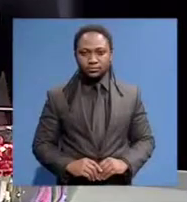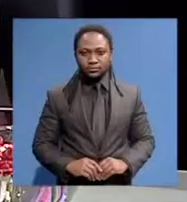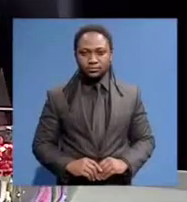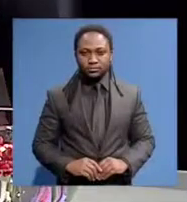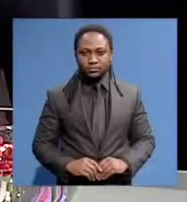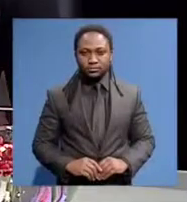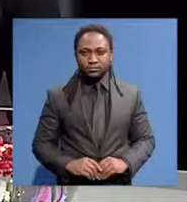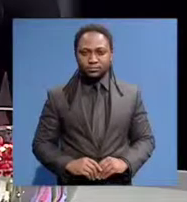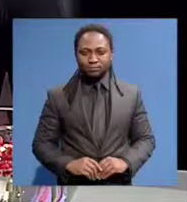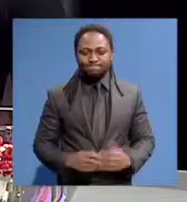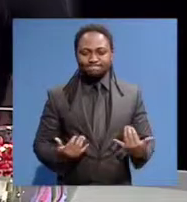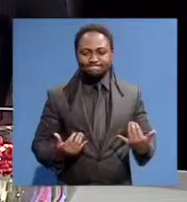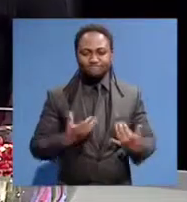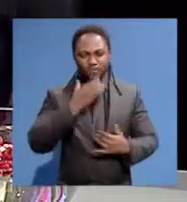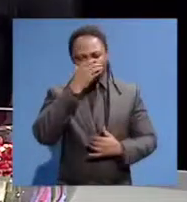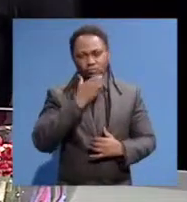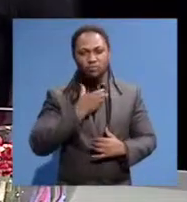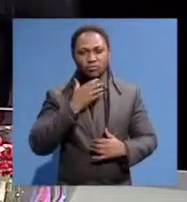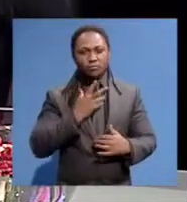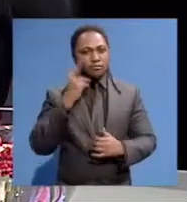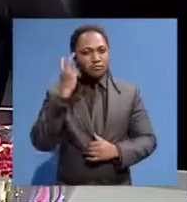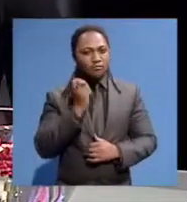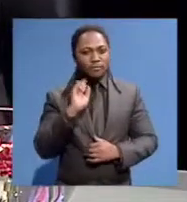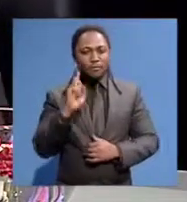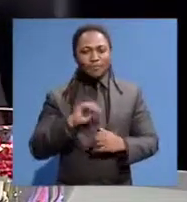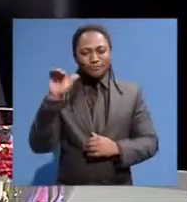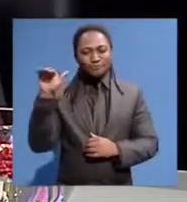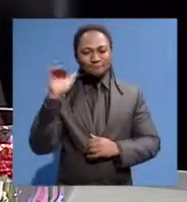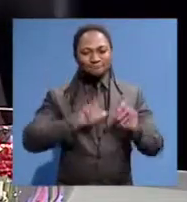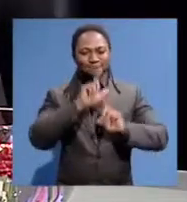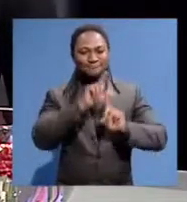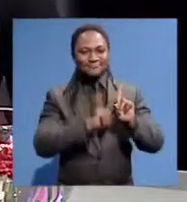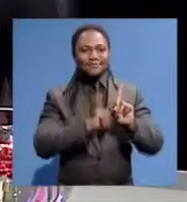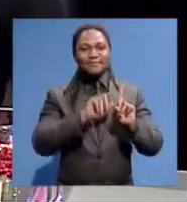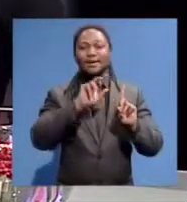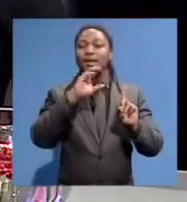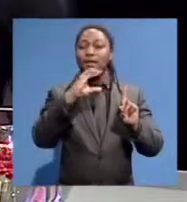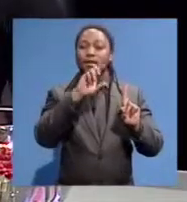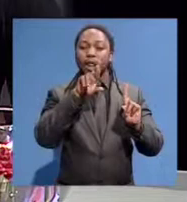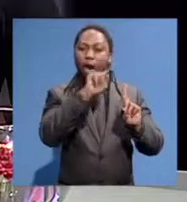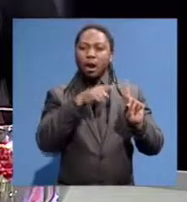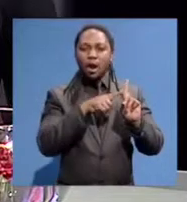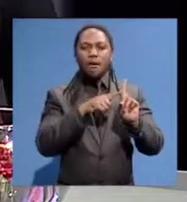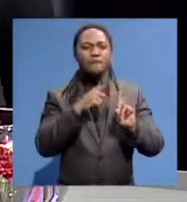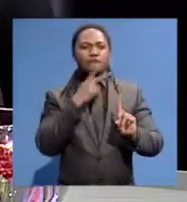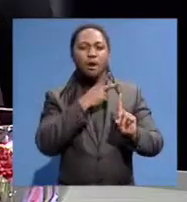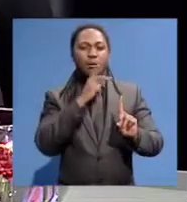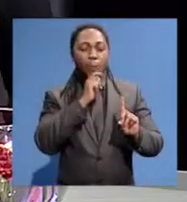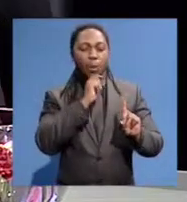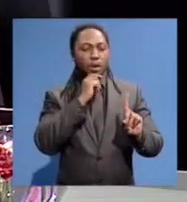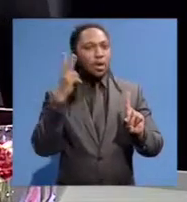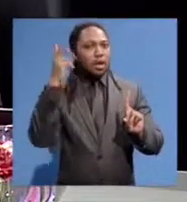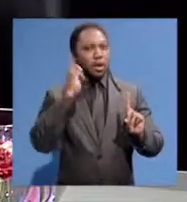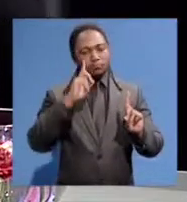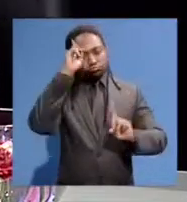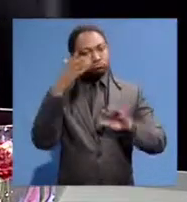swollen eyes. So sad to hear about Mfana waKwaZulu, Utata Johnny Clegg. He actually cried Friday morning when he heard the news.